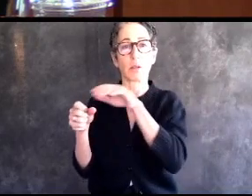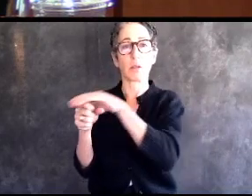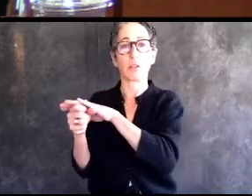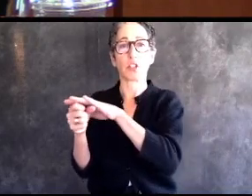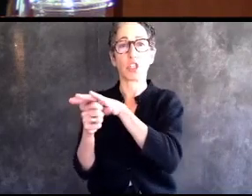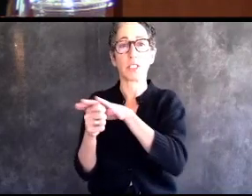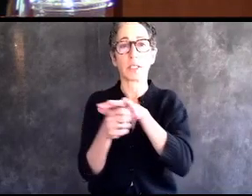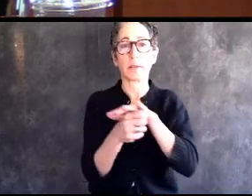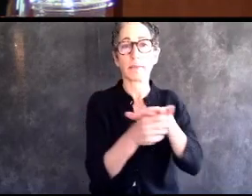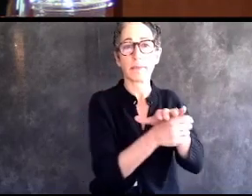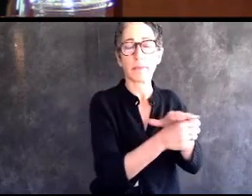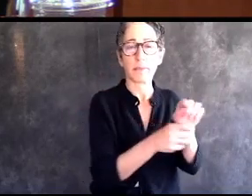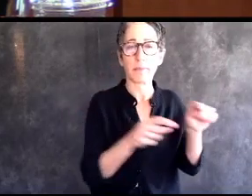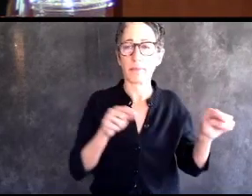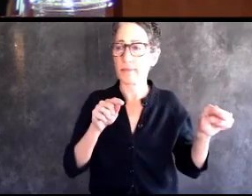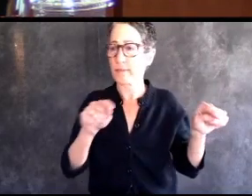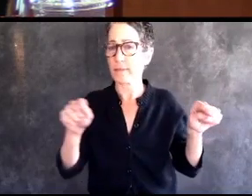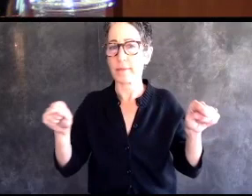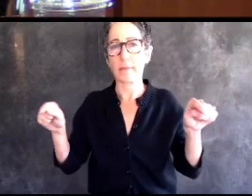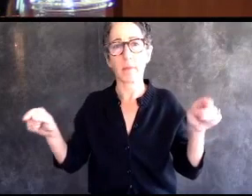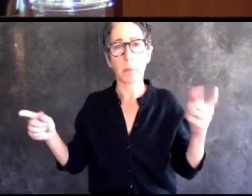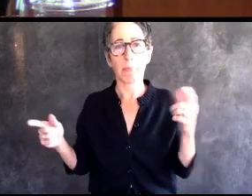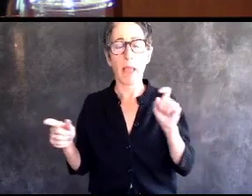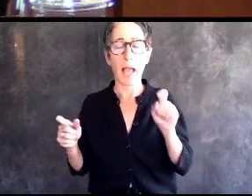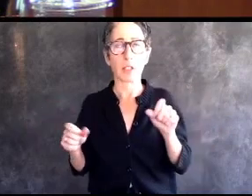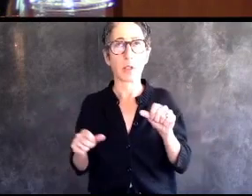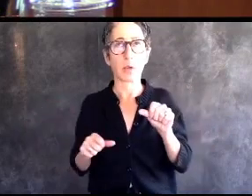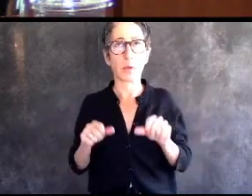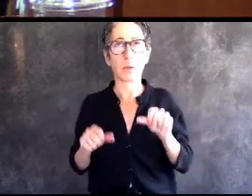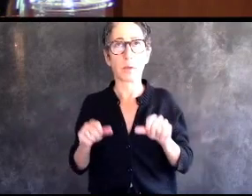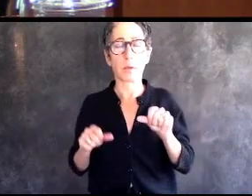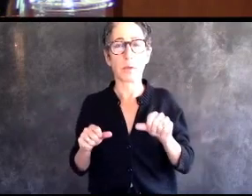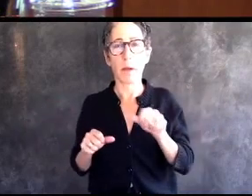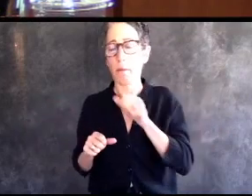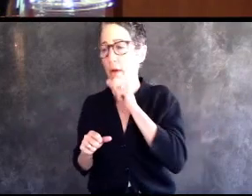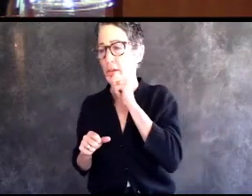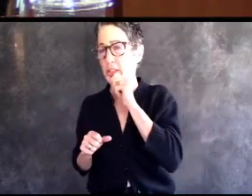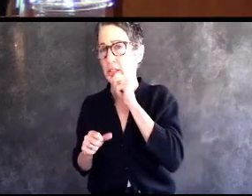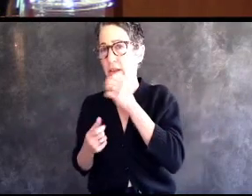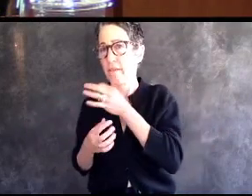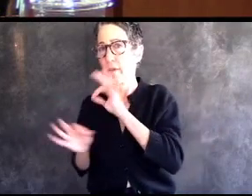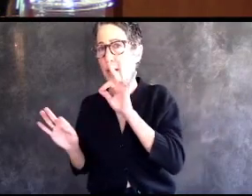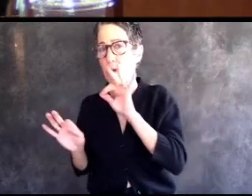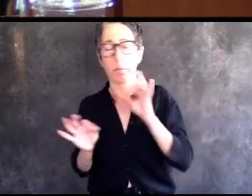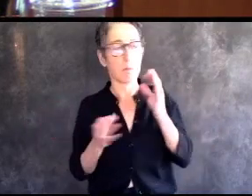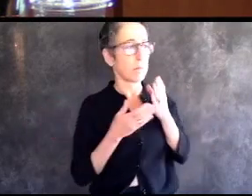between like privacy and freedom of movement on one side and public health on the other.